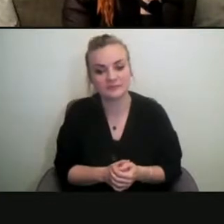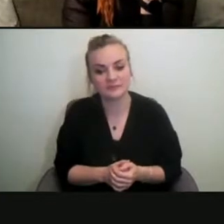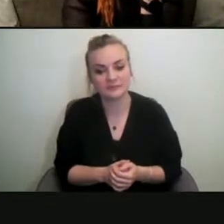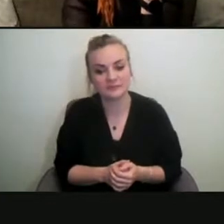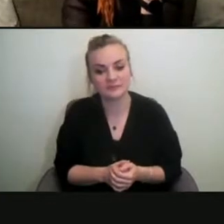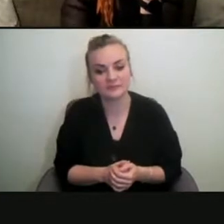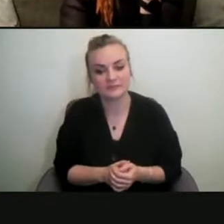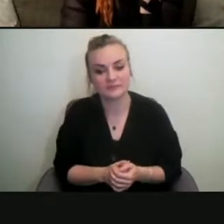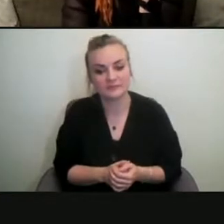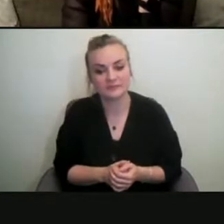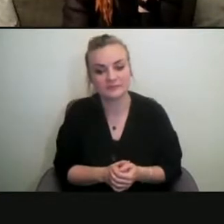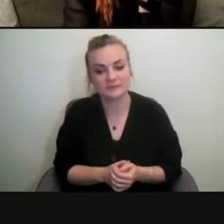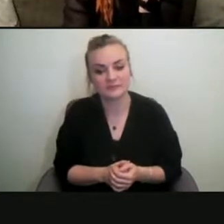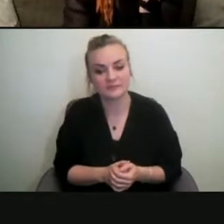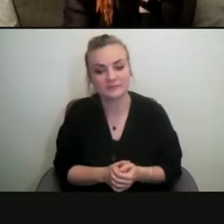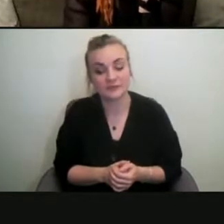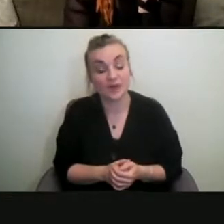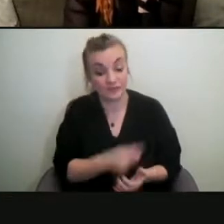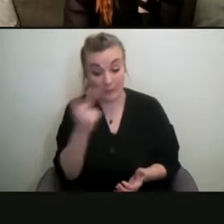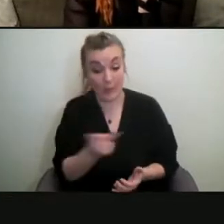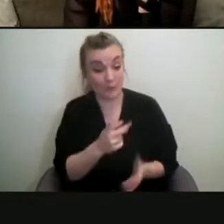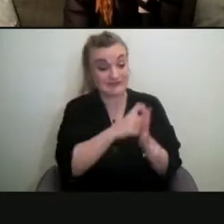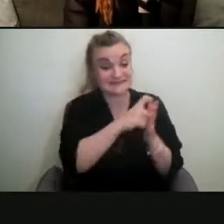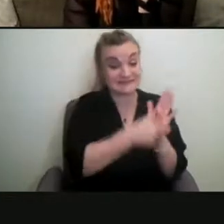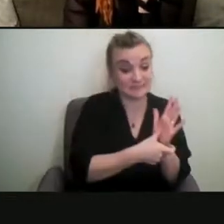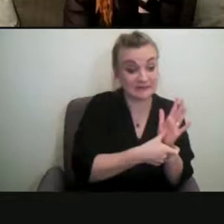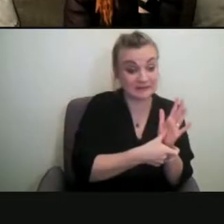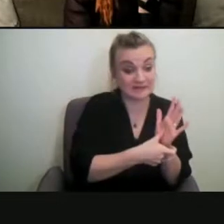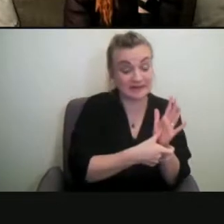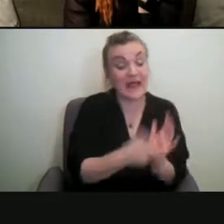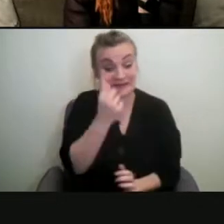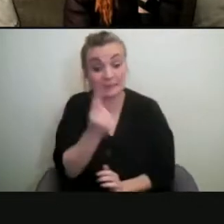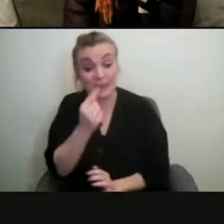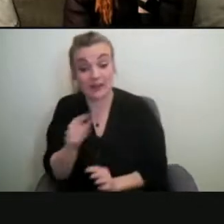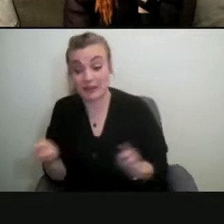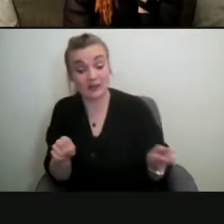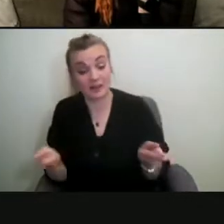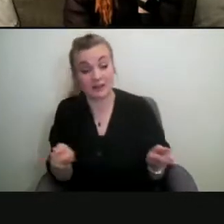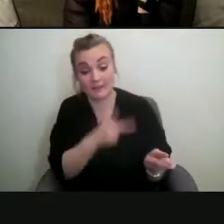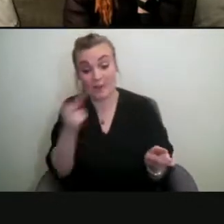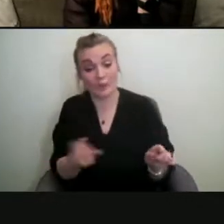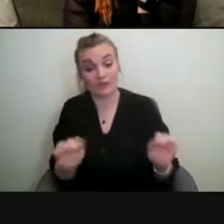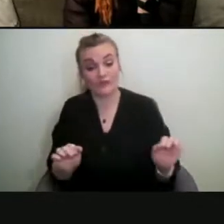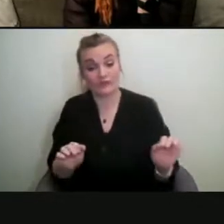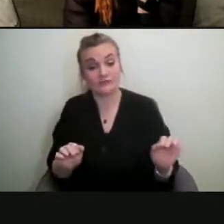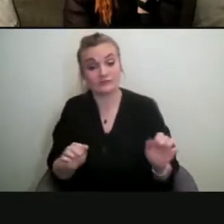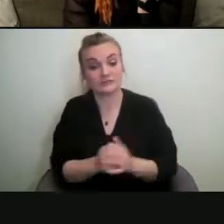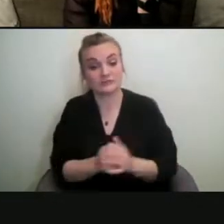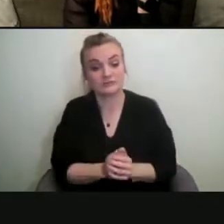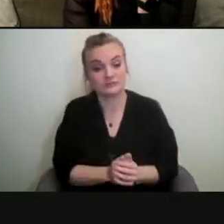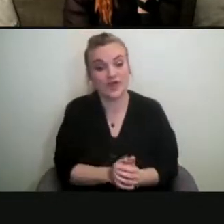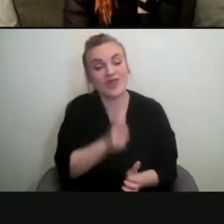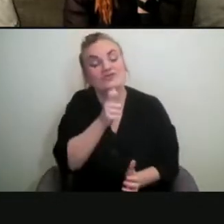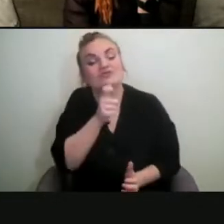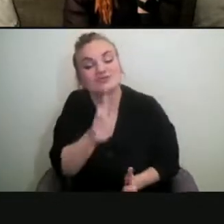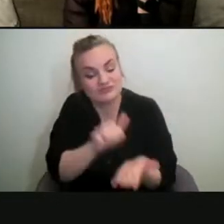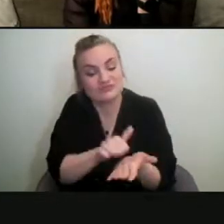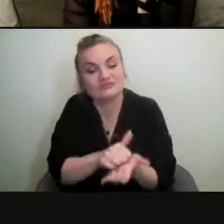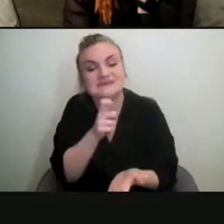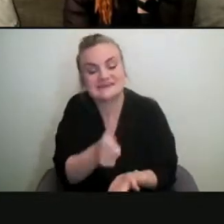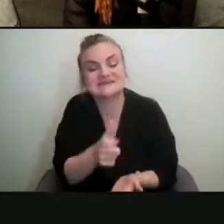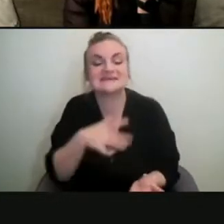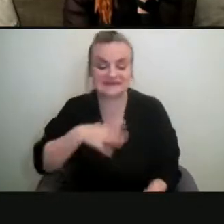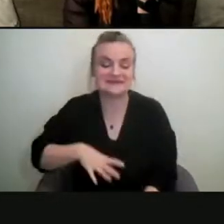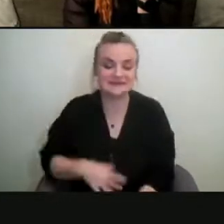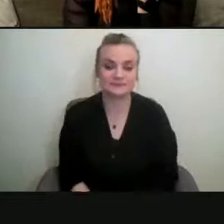Both group, disability and not disability people. Yeah, great. Yeah, some